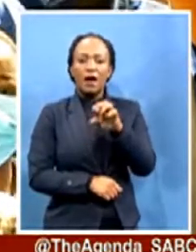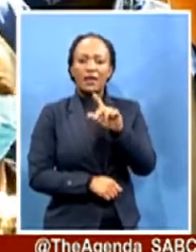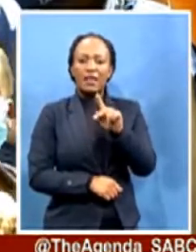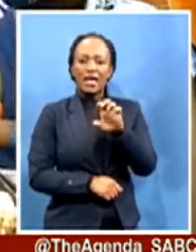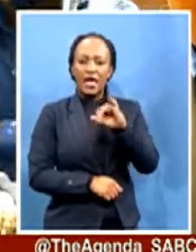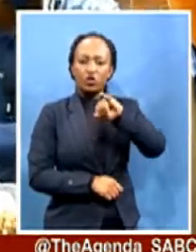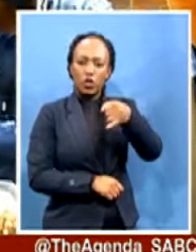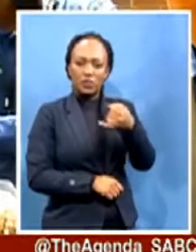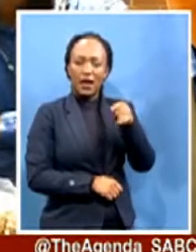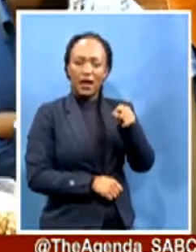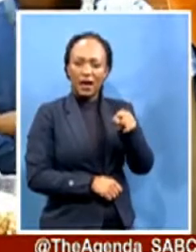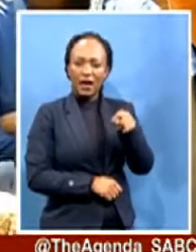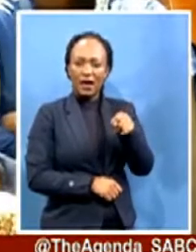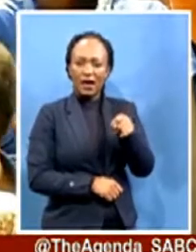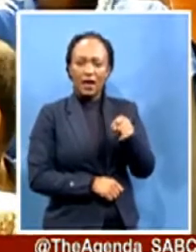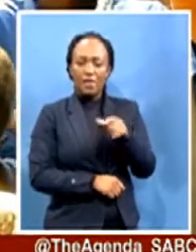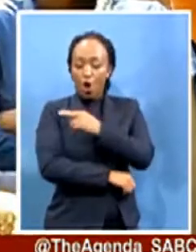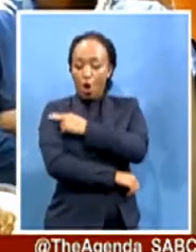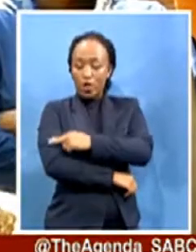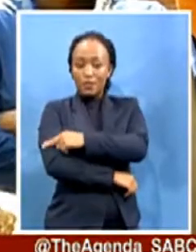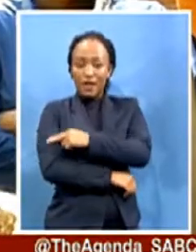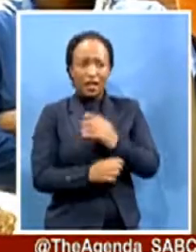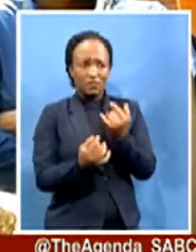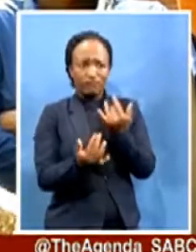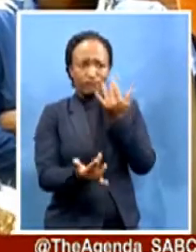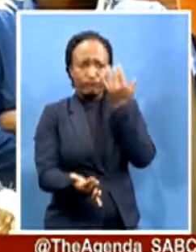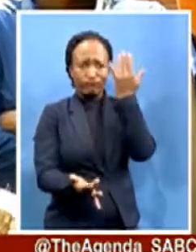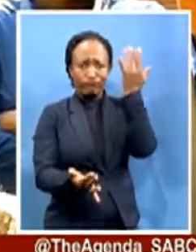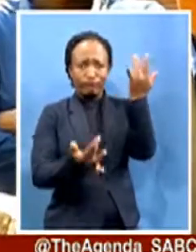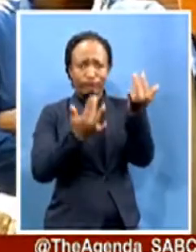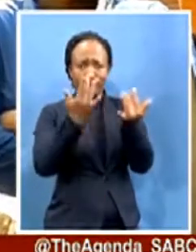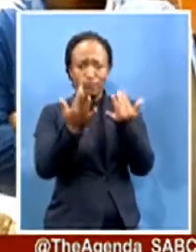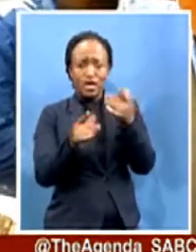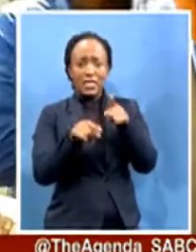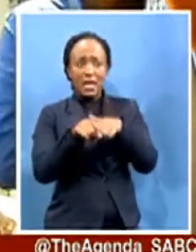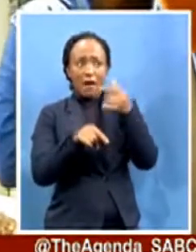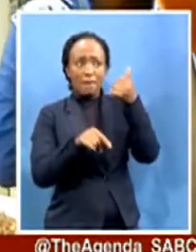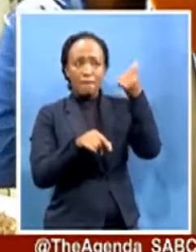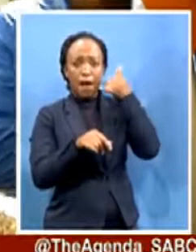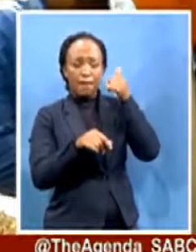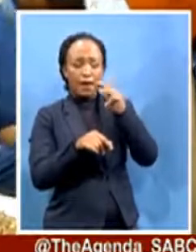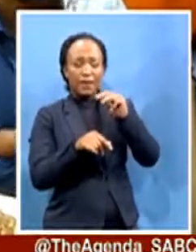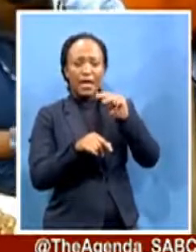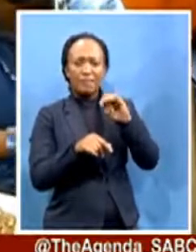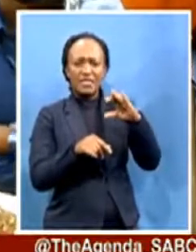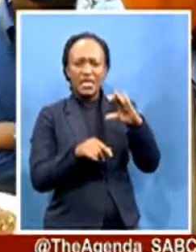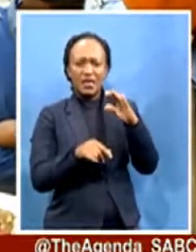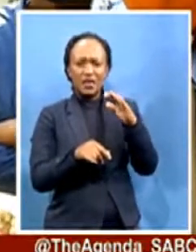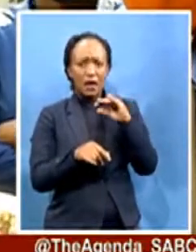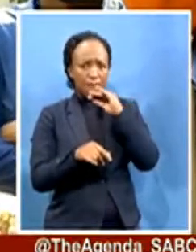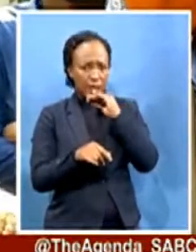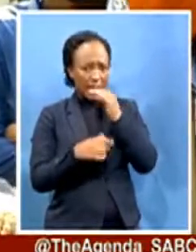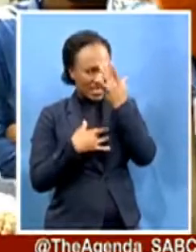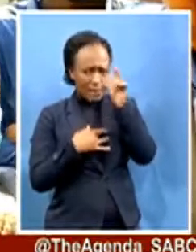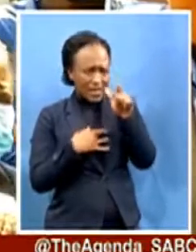hospital. When I was called by the MEC, the first question I asked, "Have you lost a patient?" They said, "No." "Have